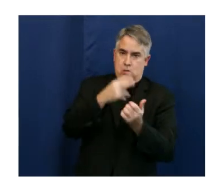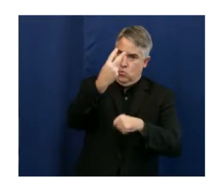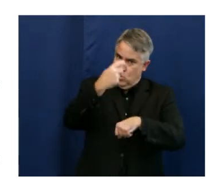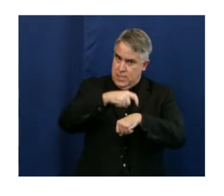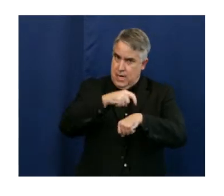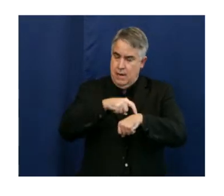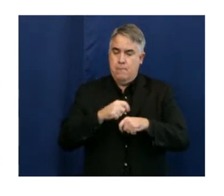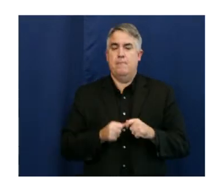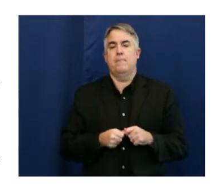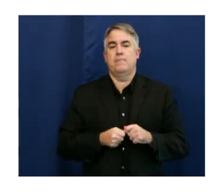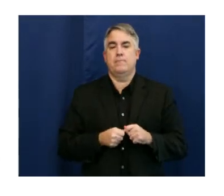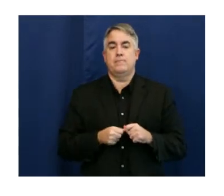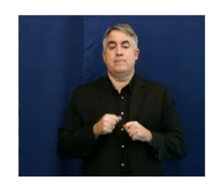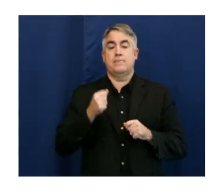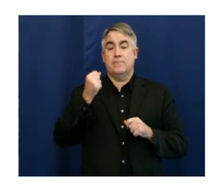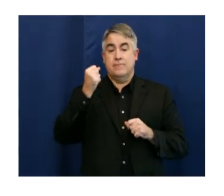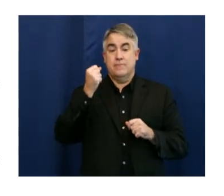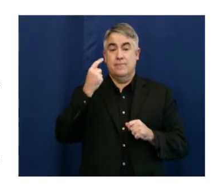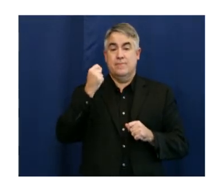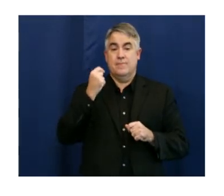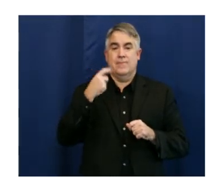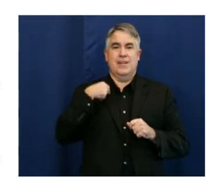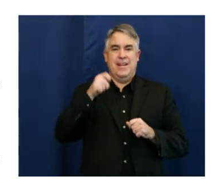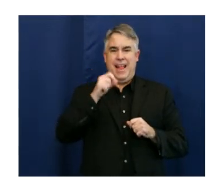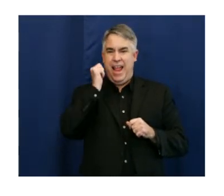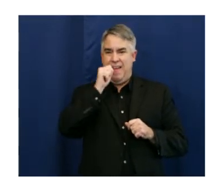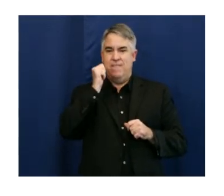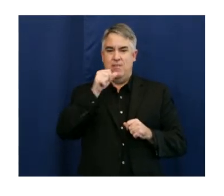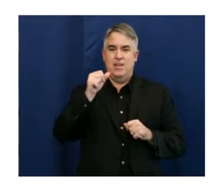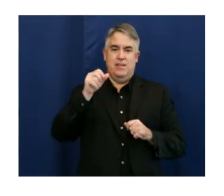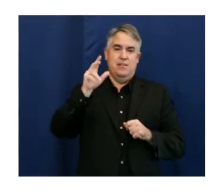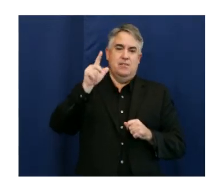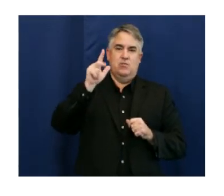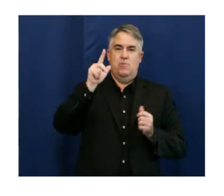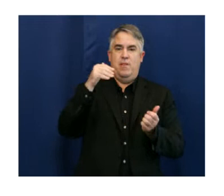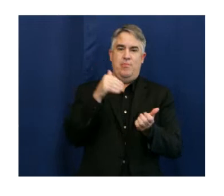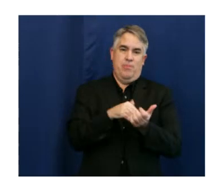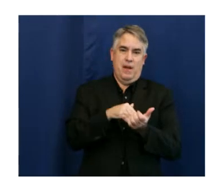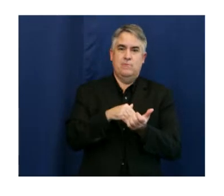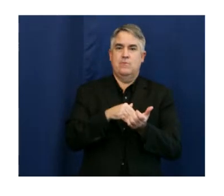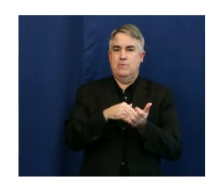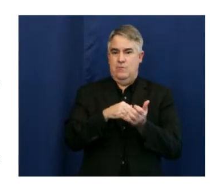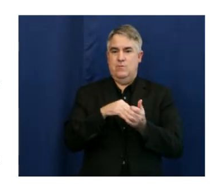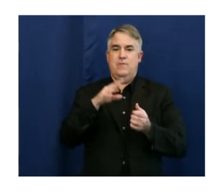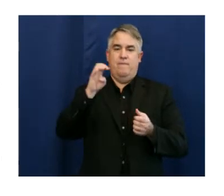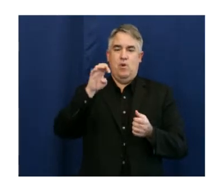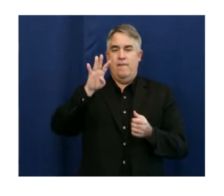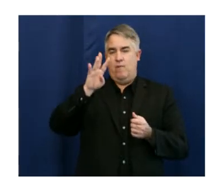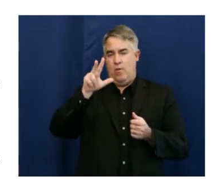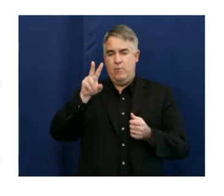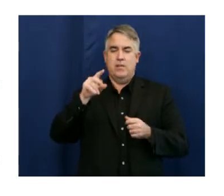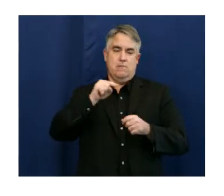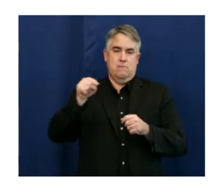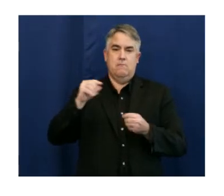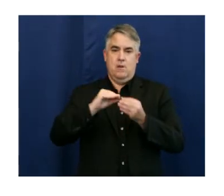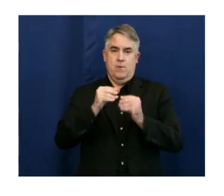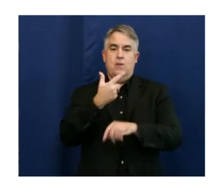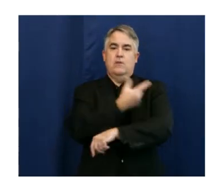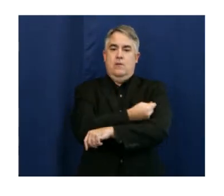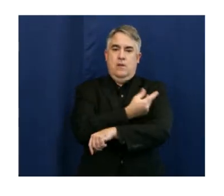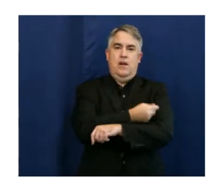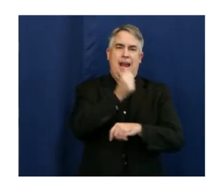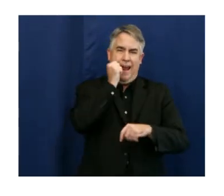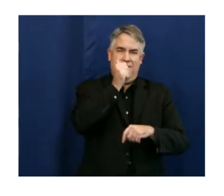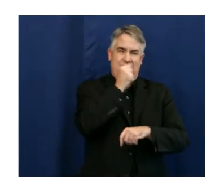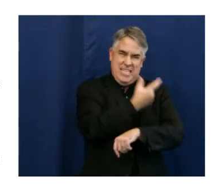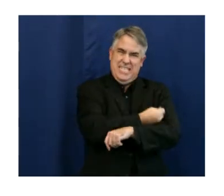23,434 vaccines every single day, 7 days a week, for about 150 consecutive days. If we